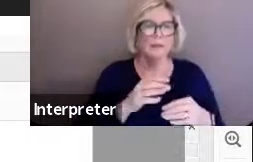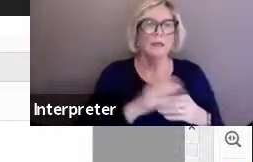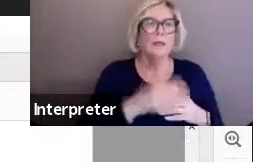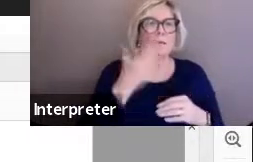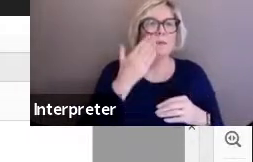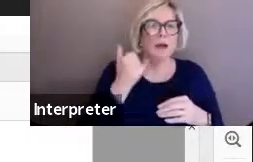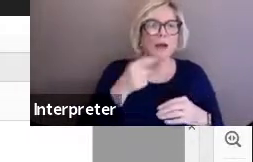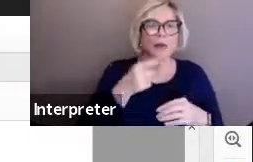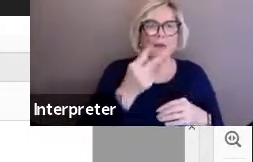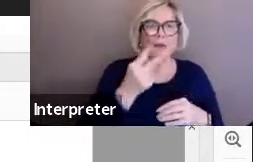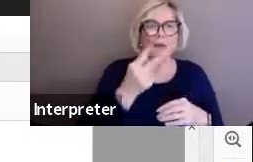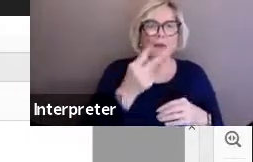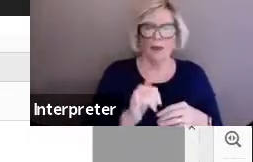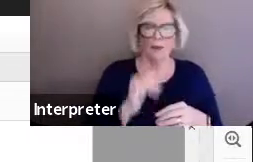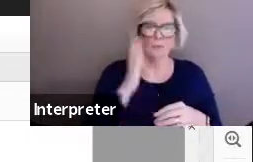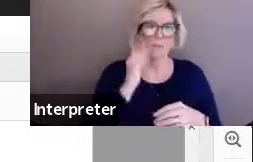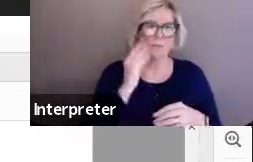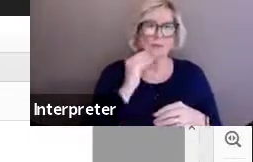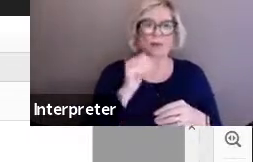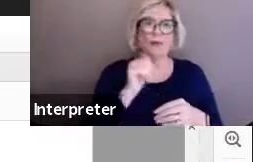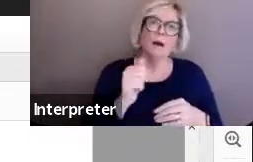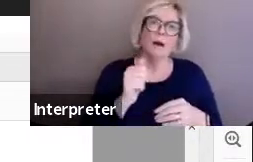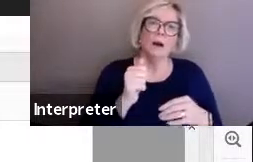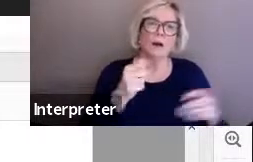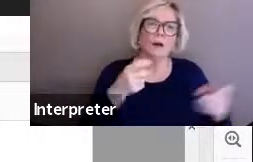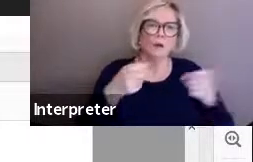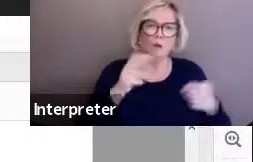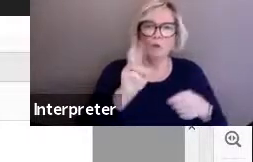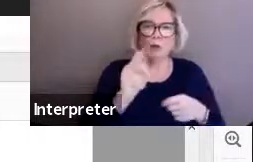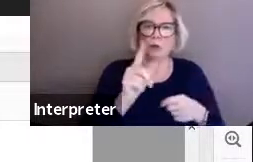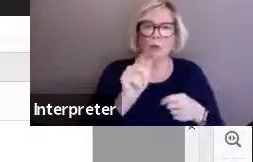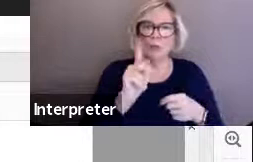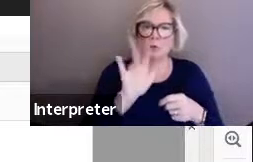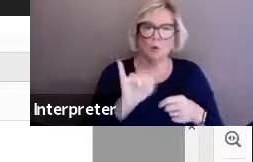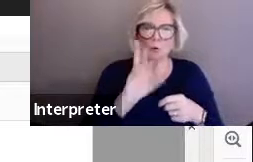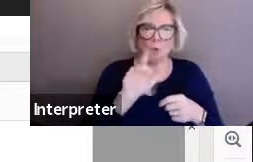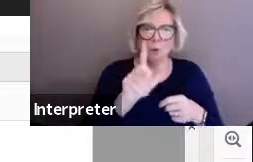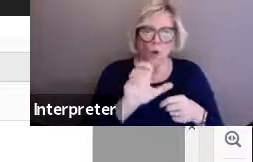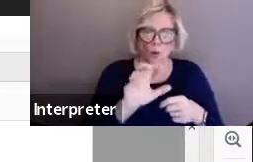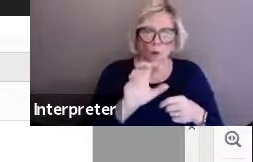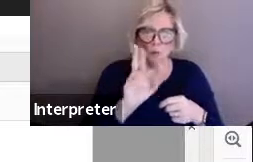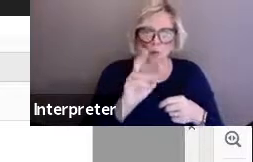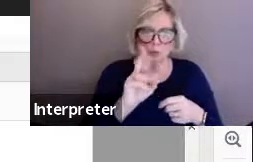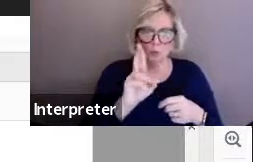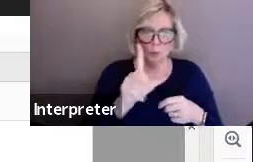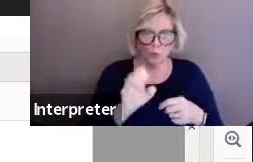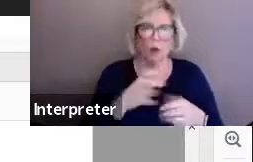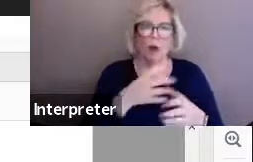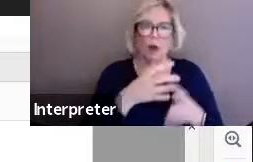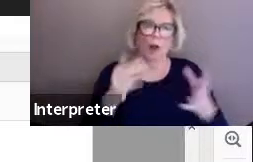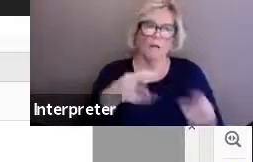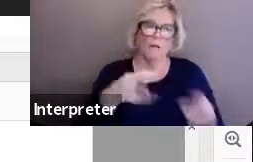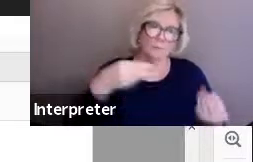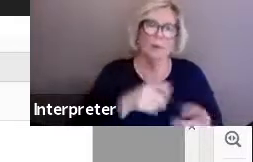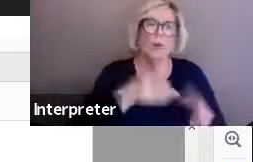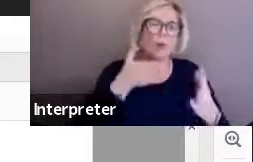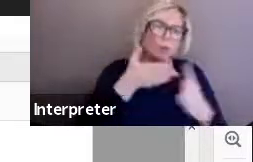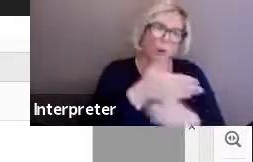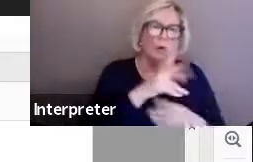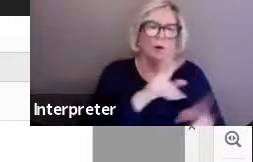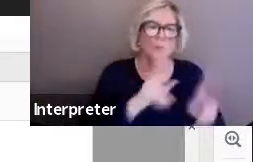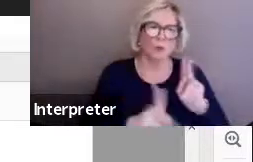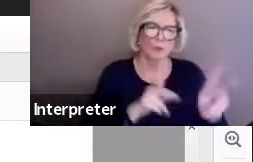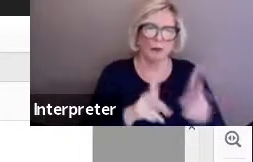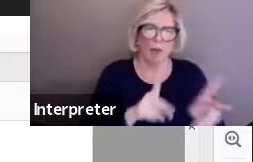a largely regulatory role, a lot of the expenditures are going towards personnel across these boards, looking at the